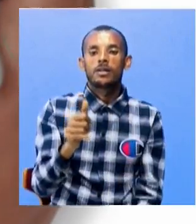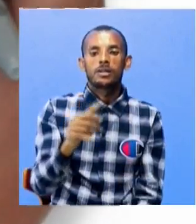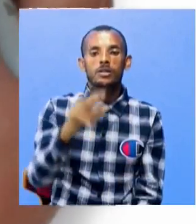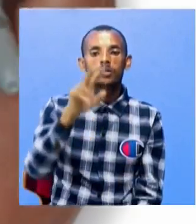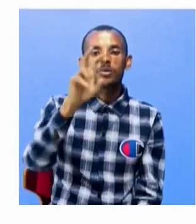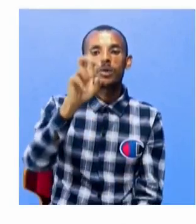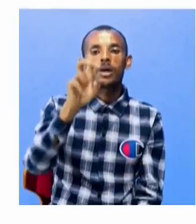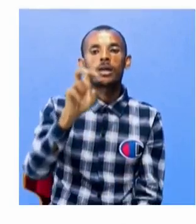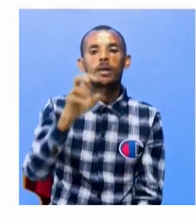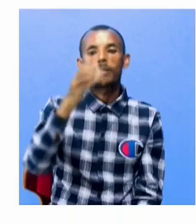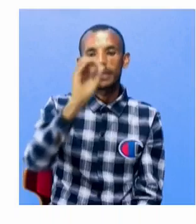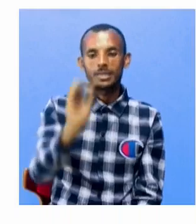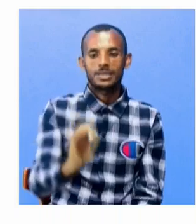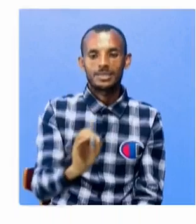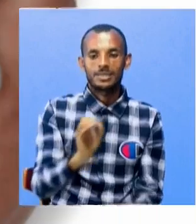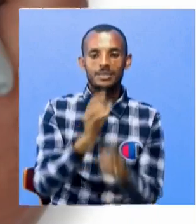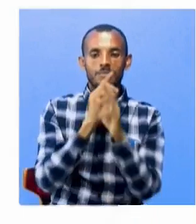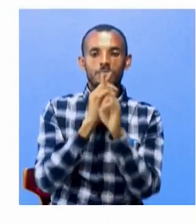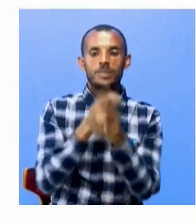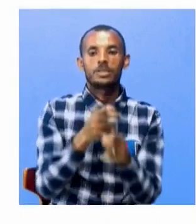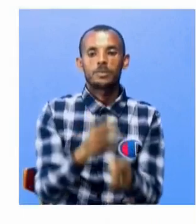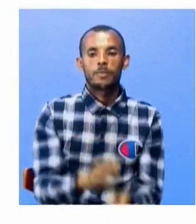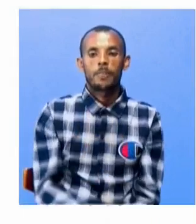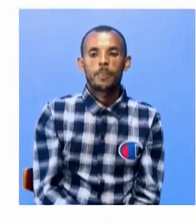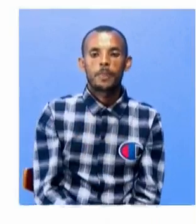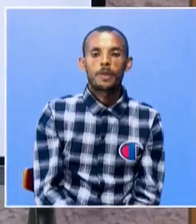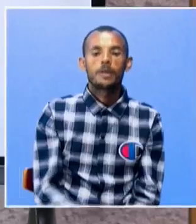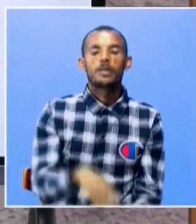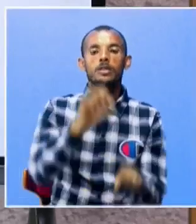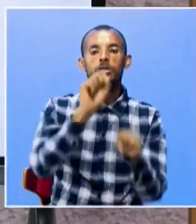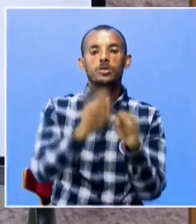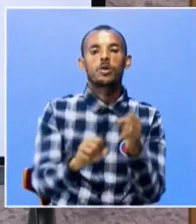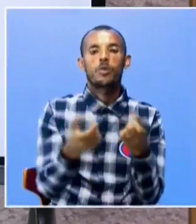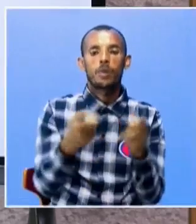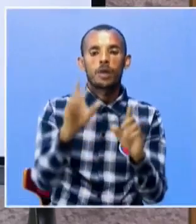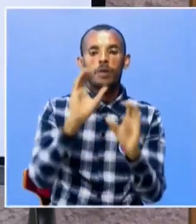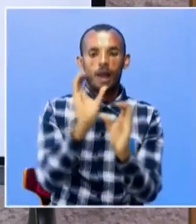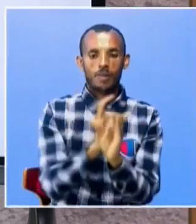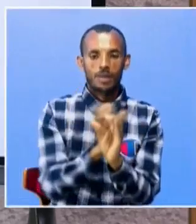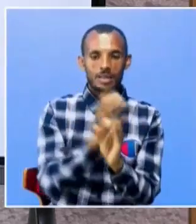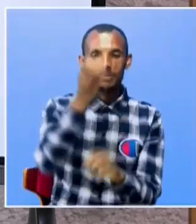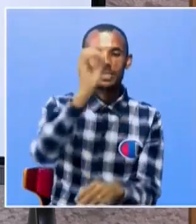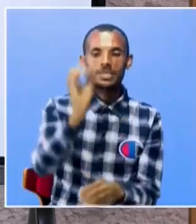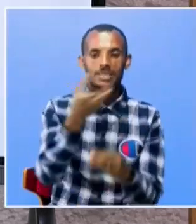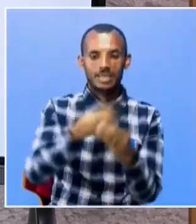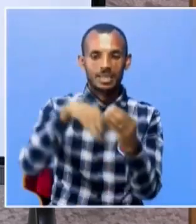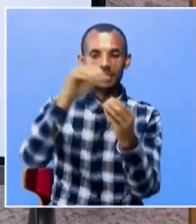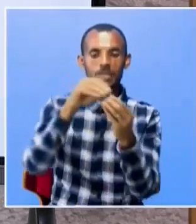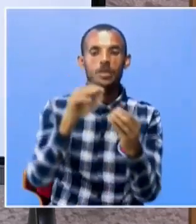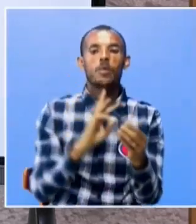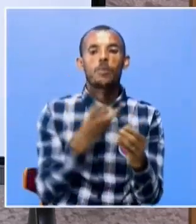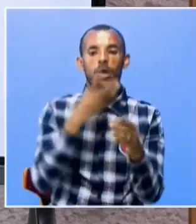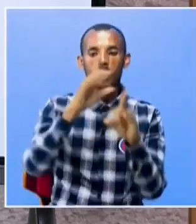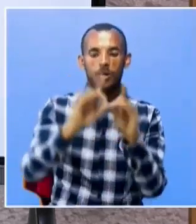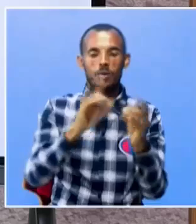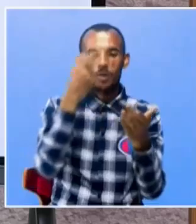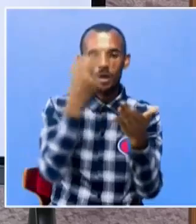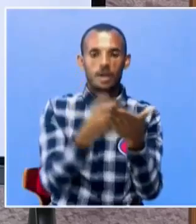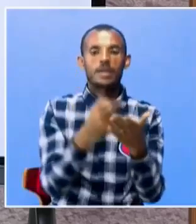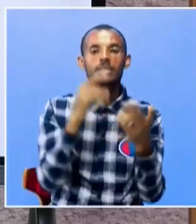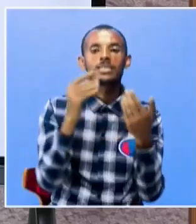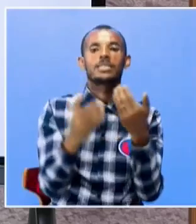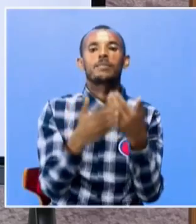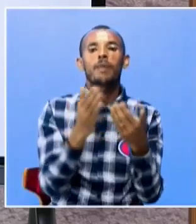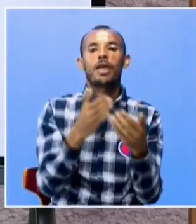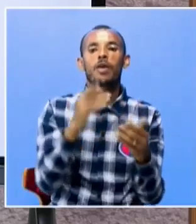be the final answer. So, when you calculate percent increase, what you do is simply